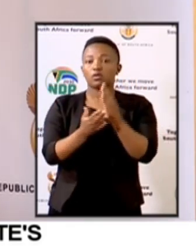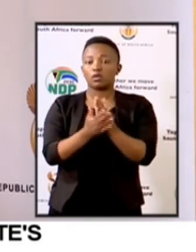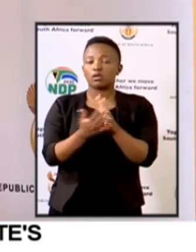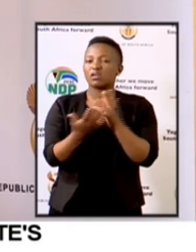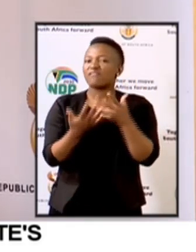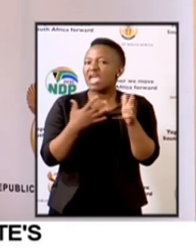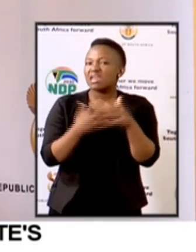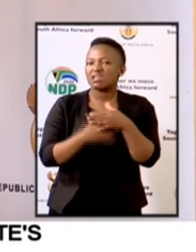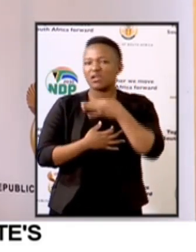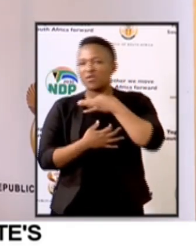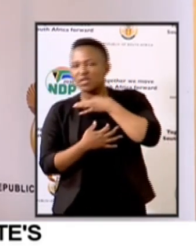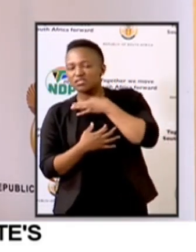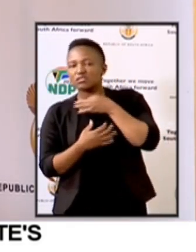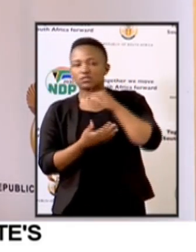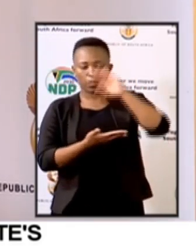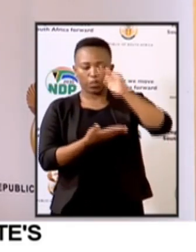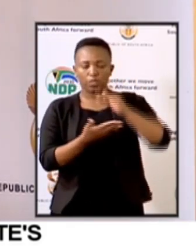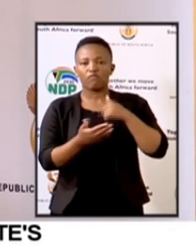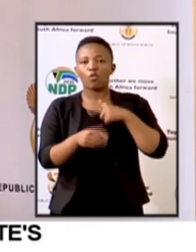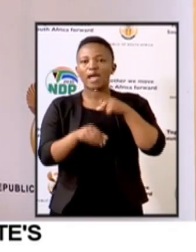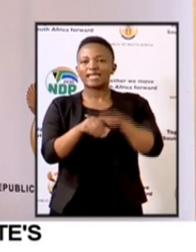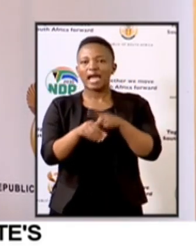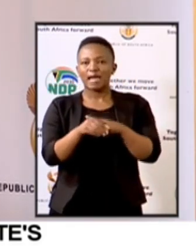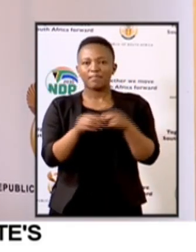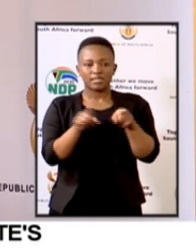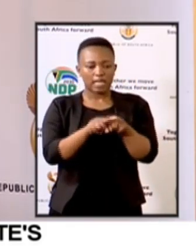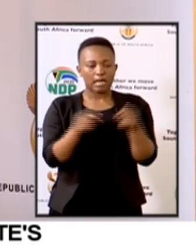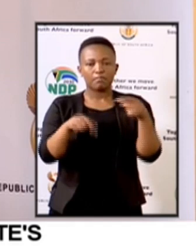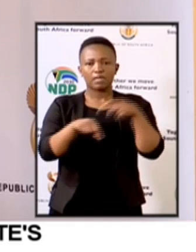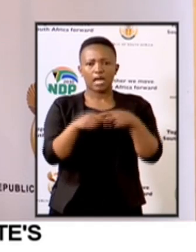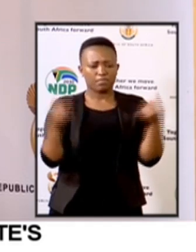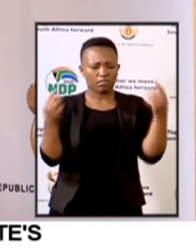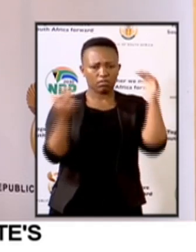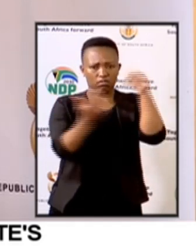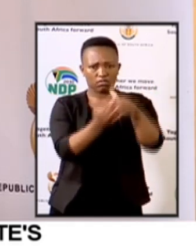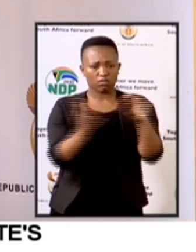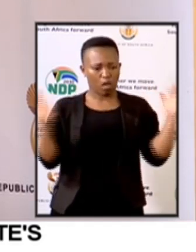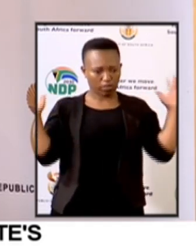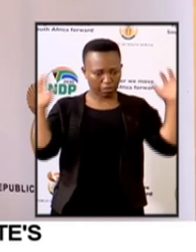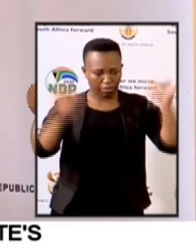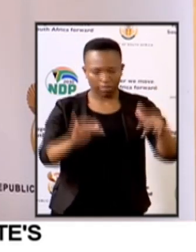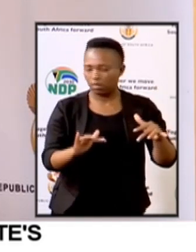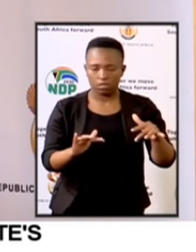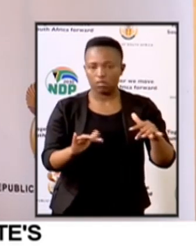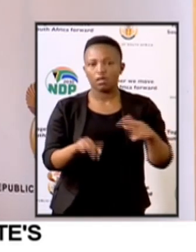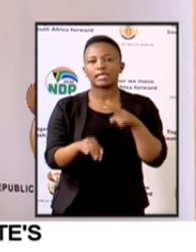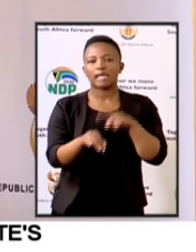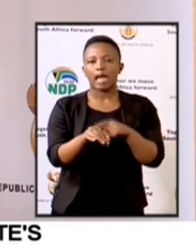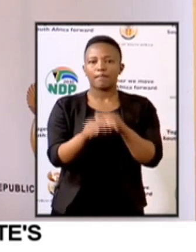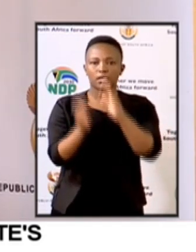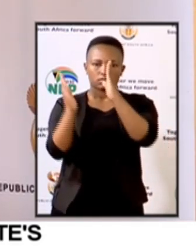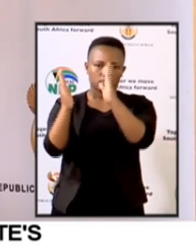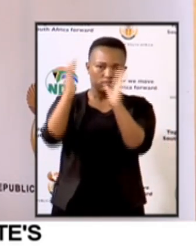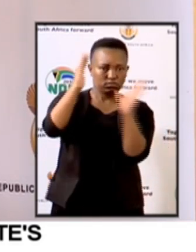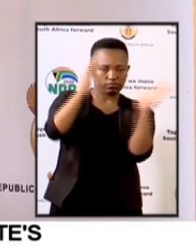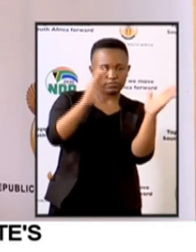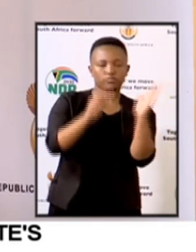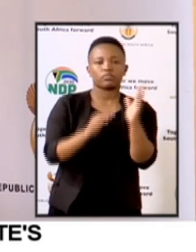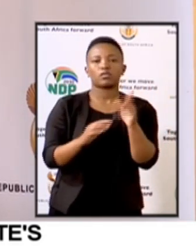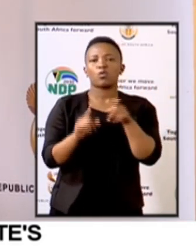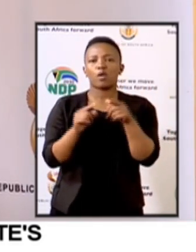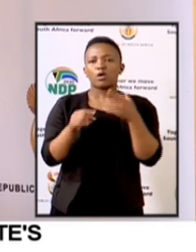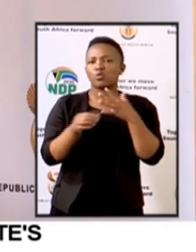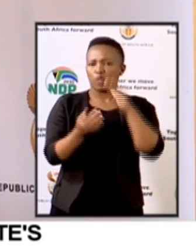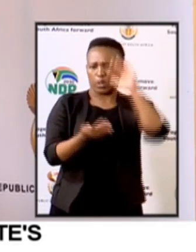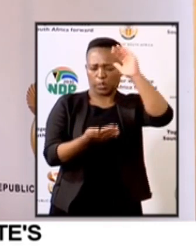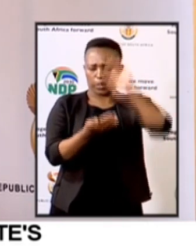associated with simultaneous arrival and departure of employees. To reduce the number of employees at the same time